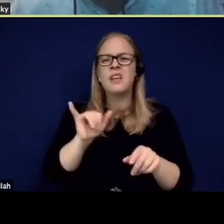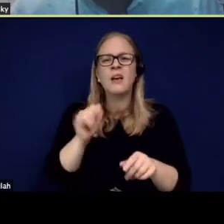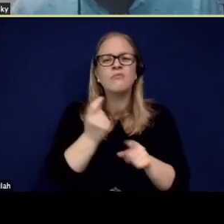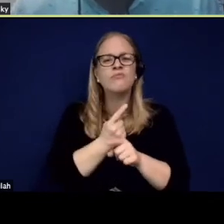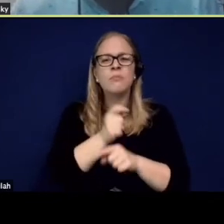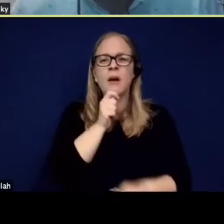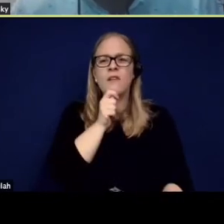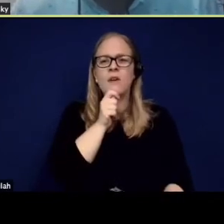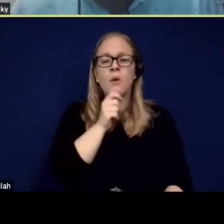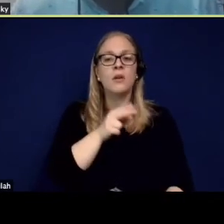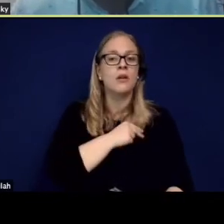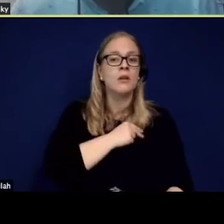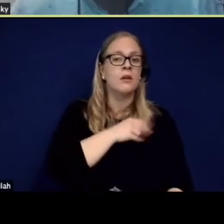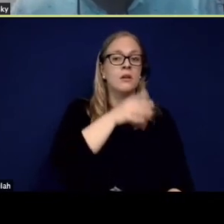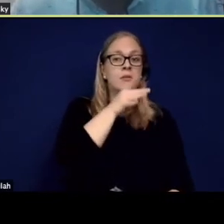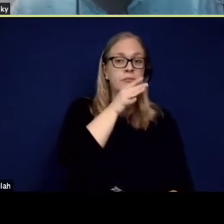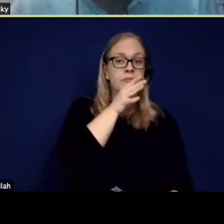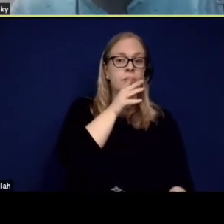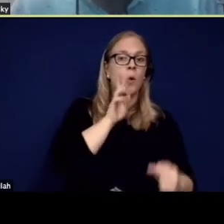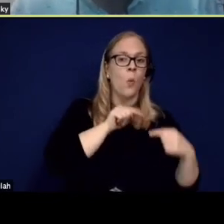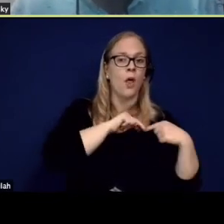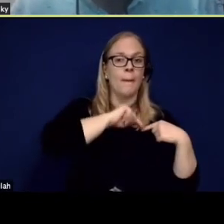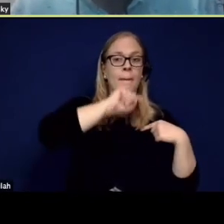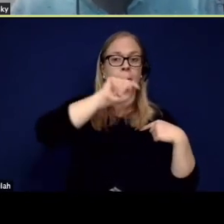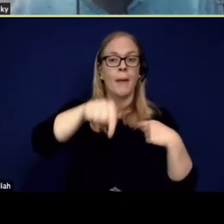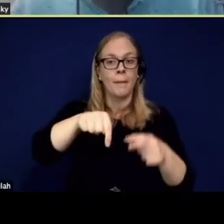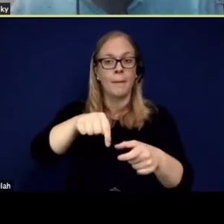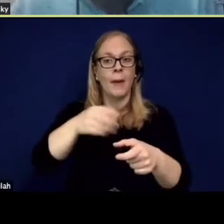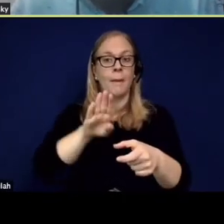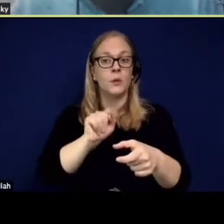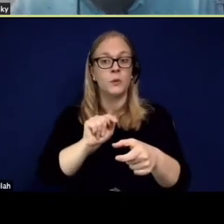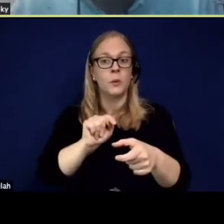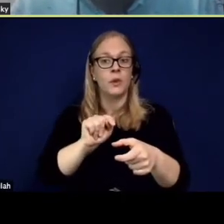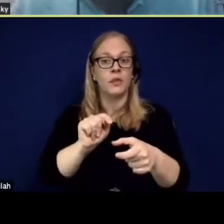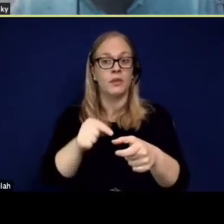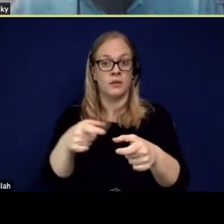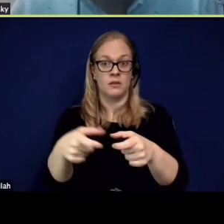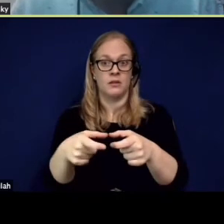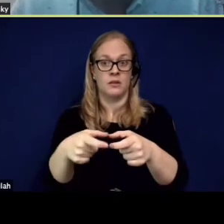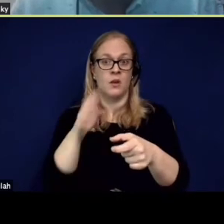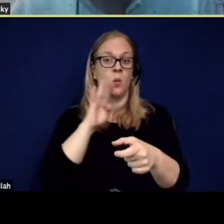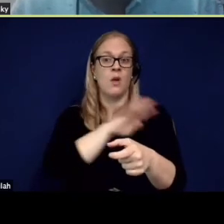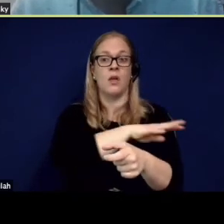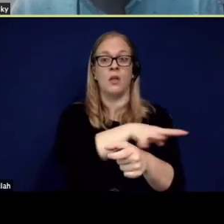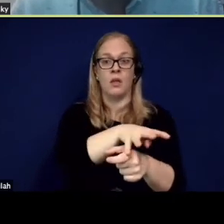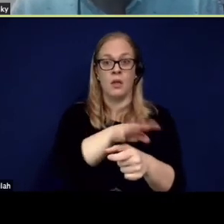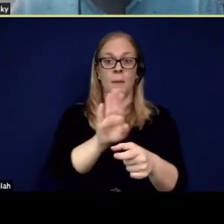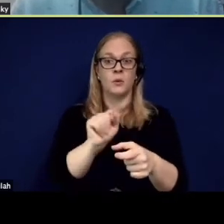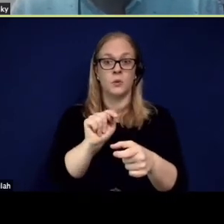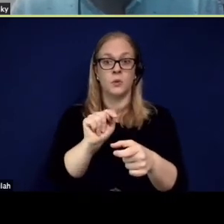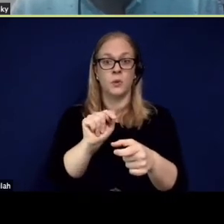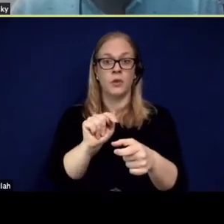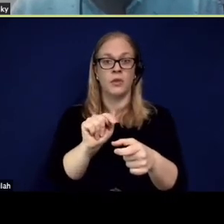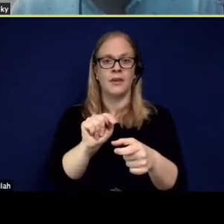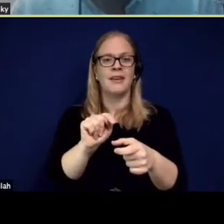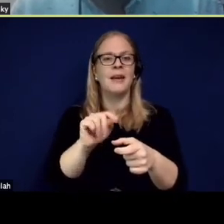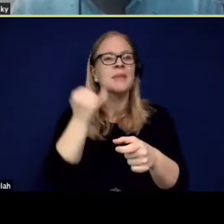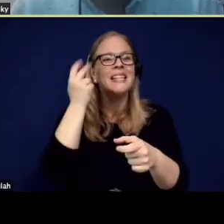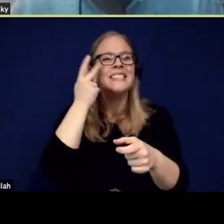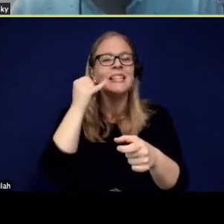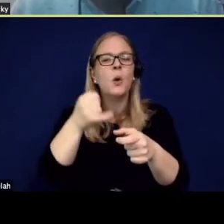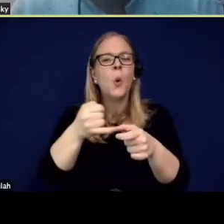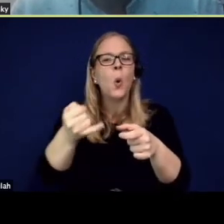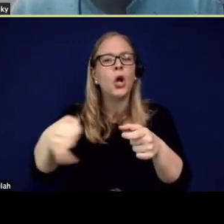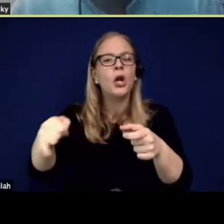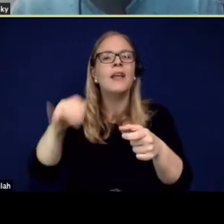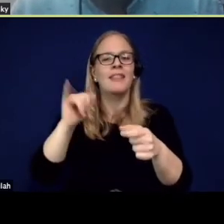sends a signal by Bluetooth to the device. And then this, what looked like a cord, is actually a neck